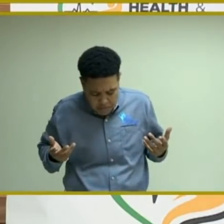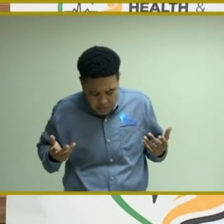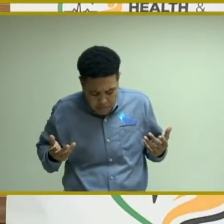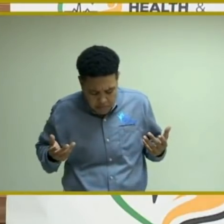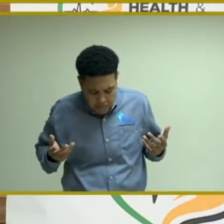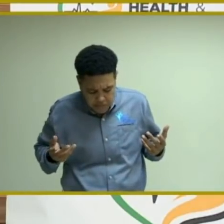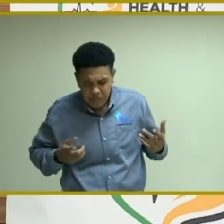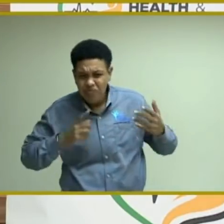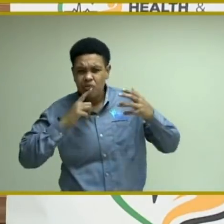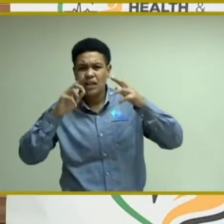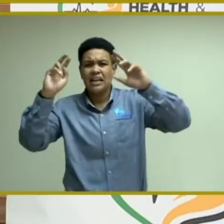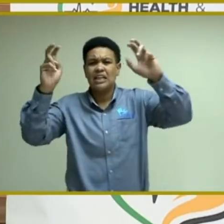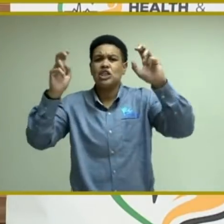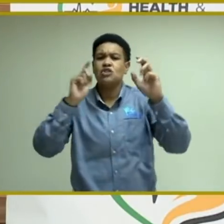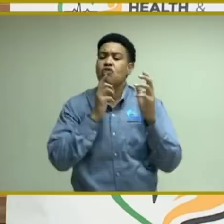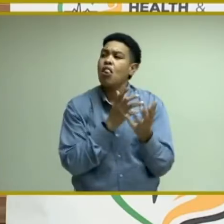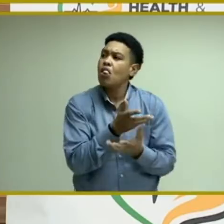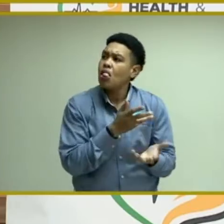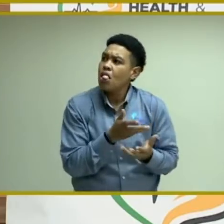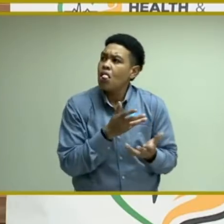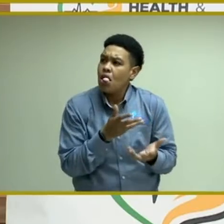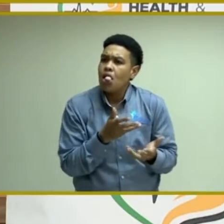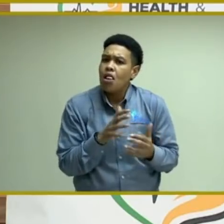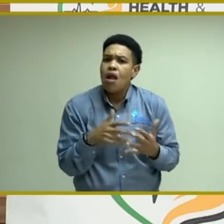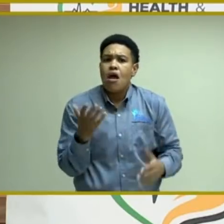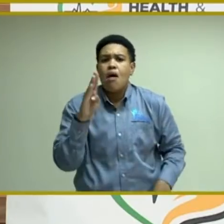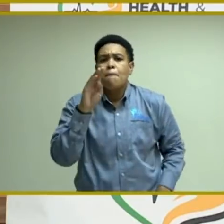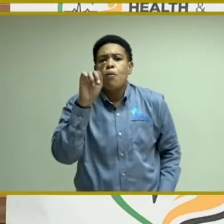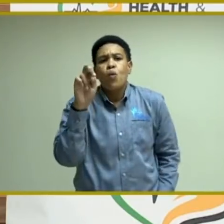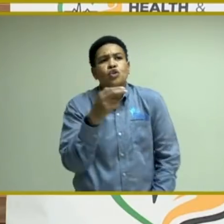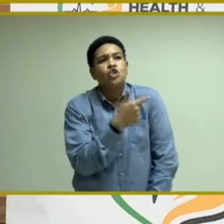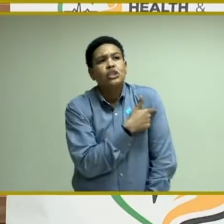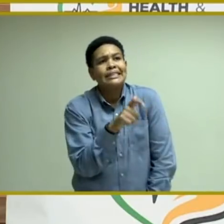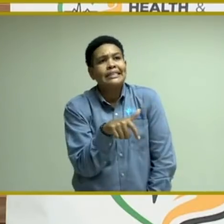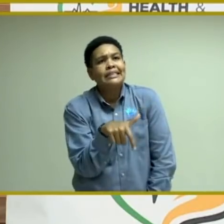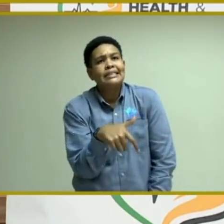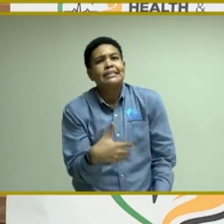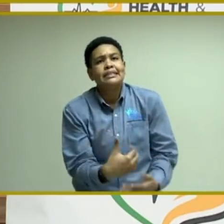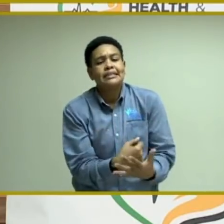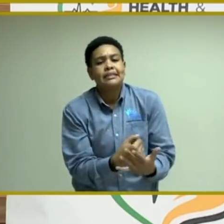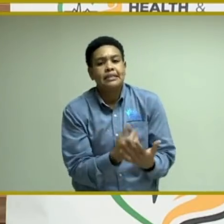is an issue that has been talked about a lot, and the